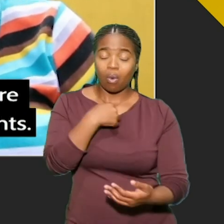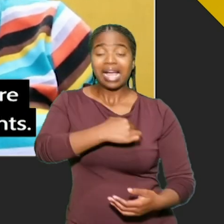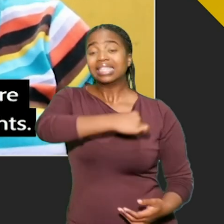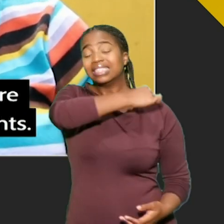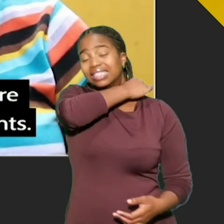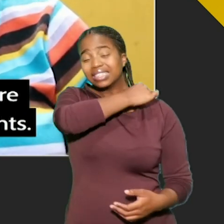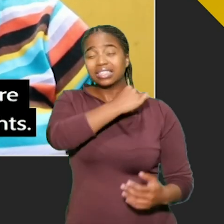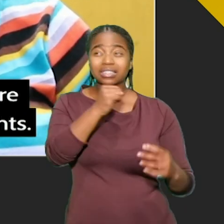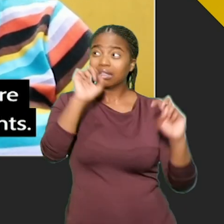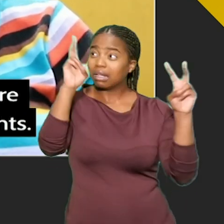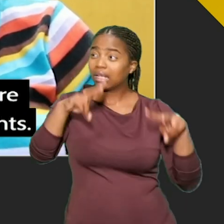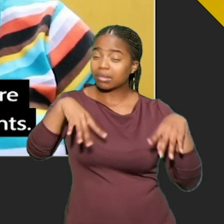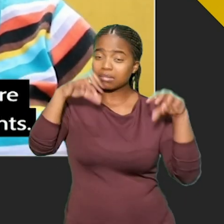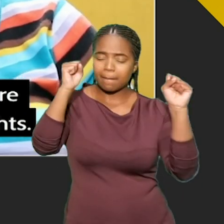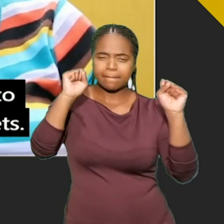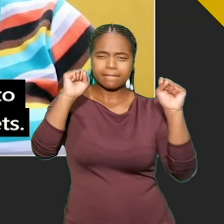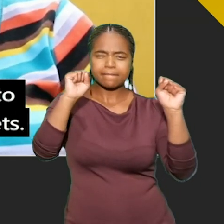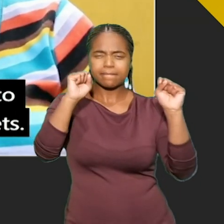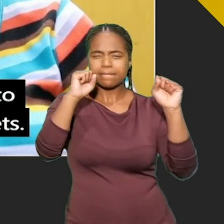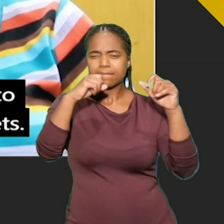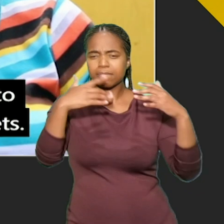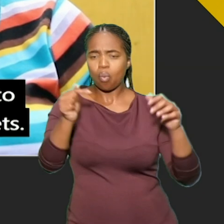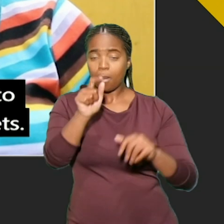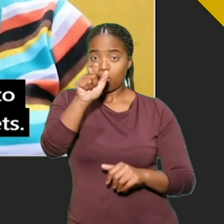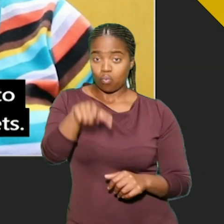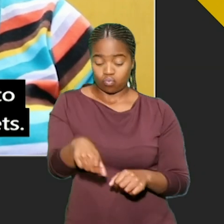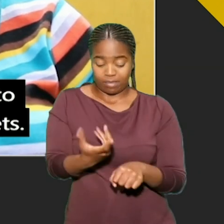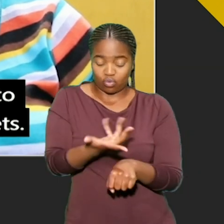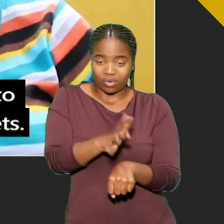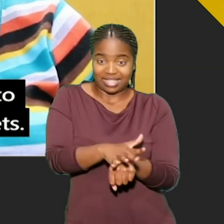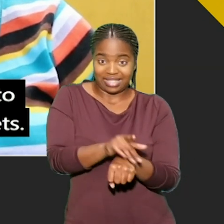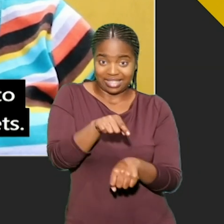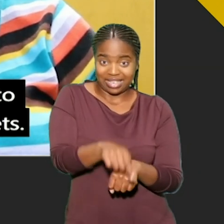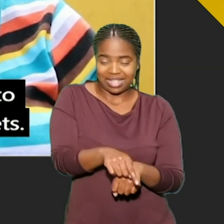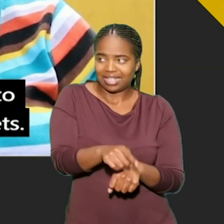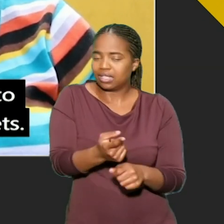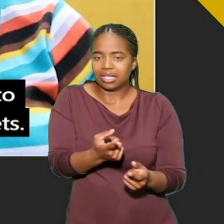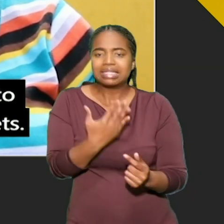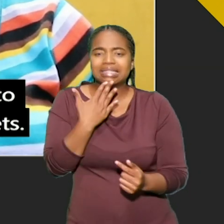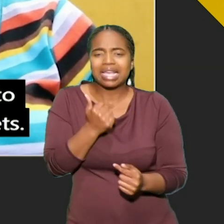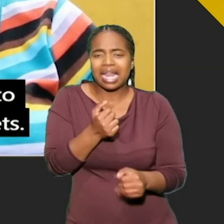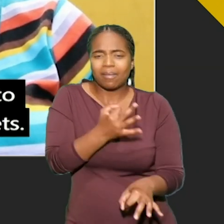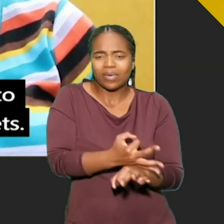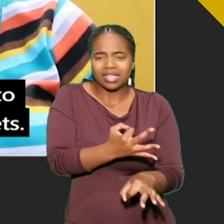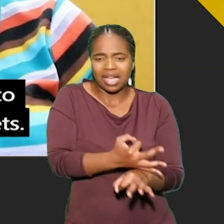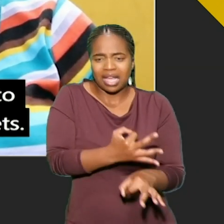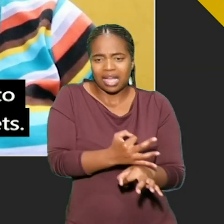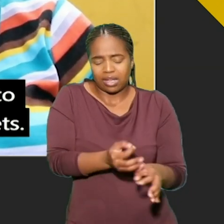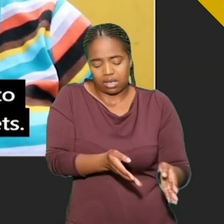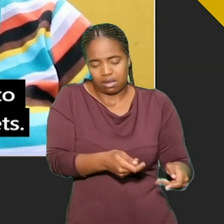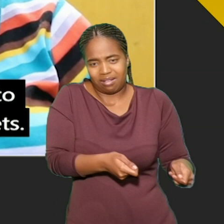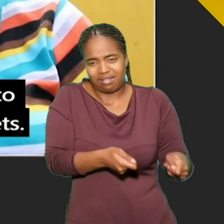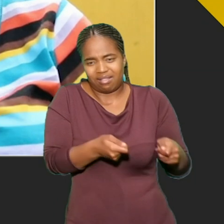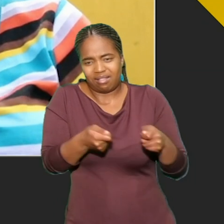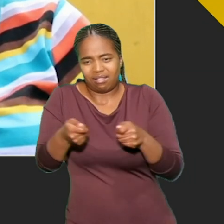kumnyama cause light kule ndawo yethu esihlala kuyo. Umntu xa esiwelekileyo kufuneka athweni sicele abantu bangootata because kunerhangi kule ndawo